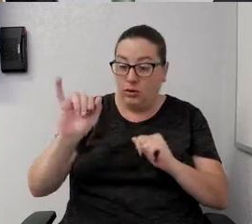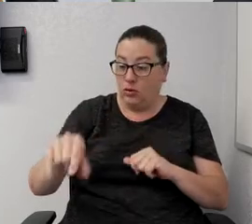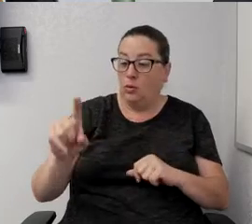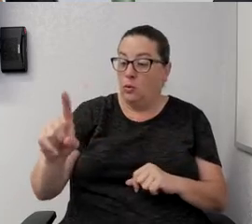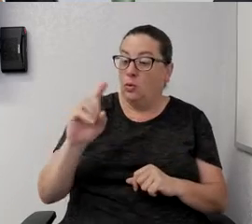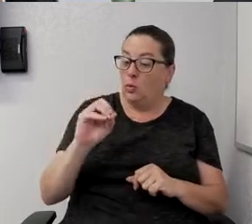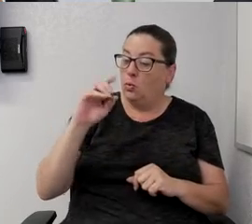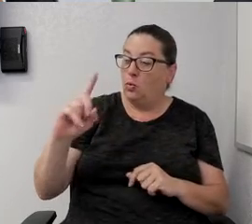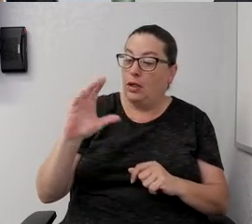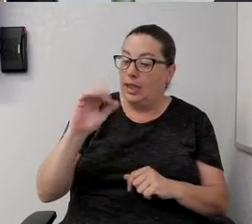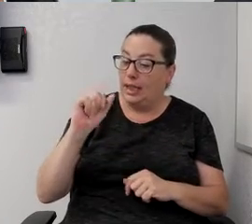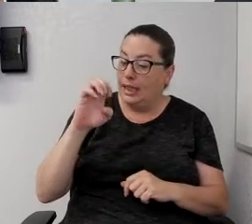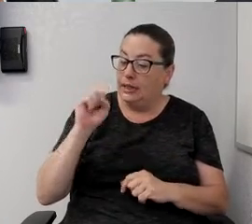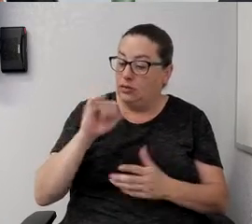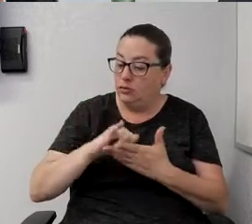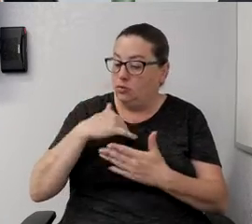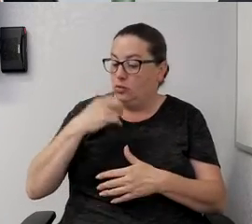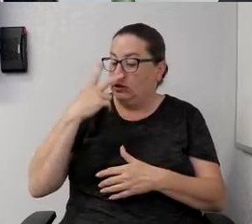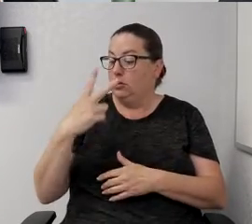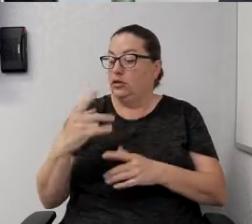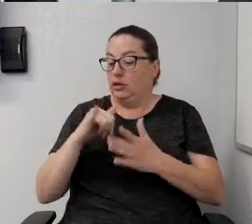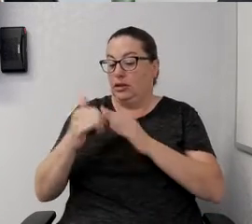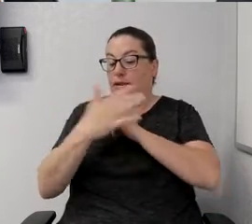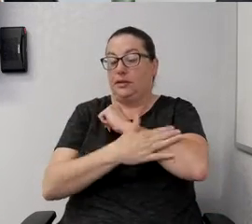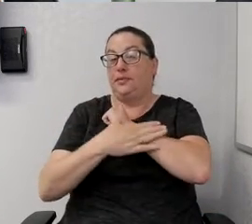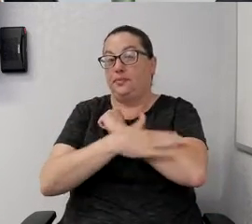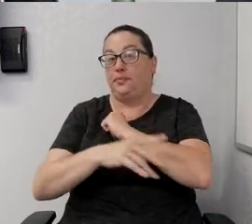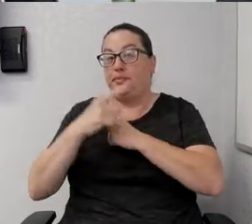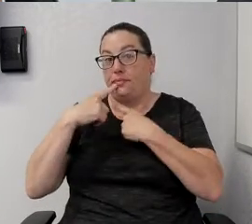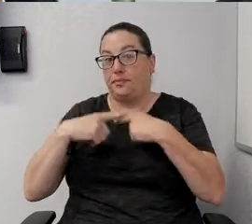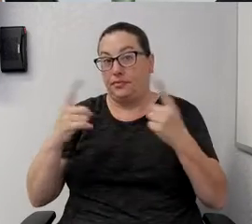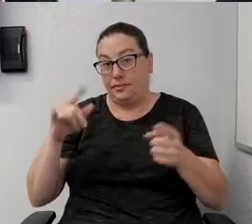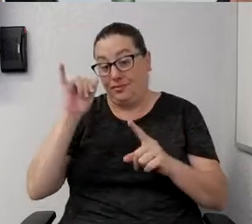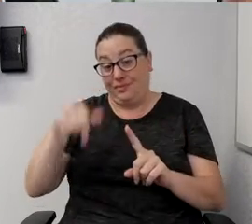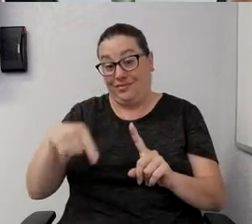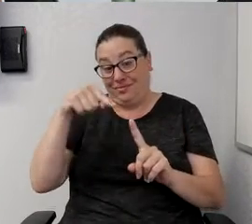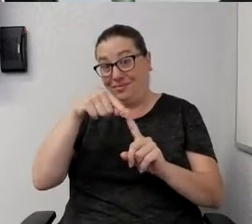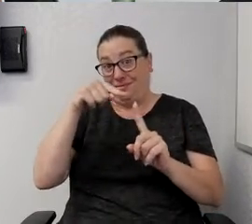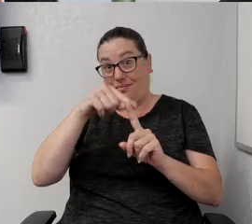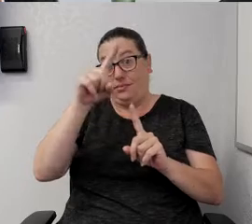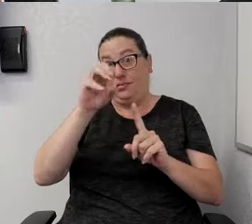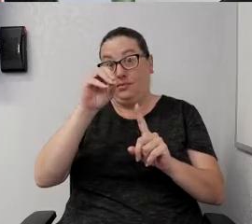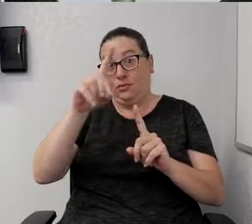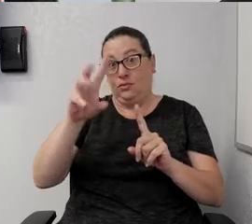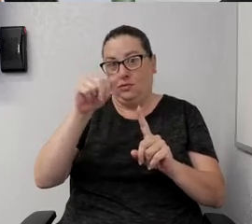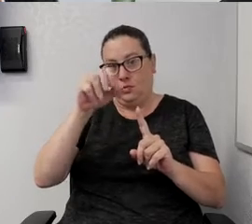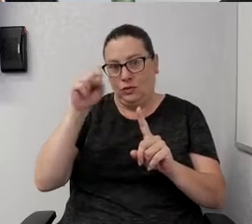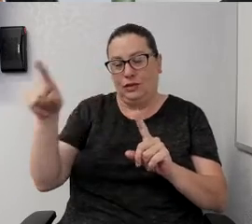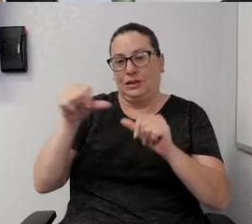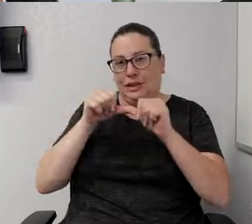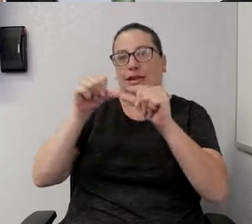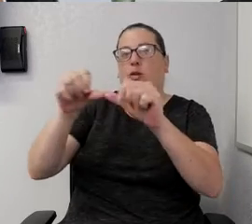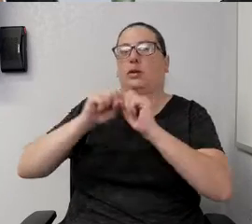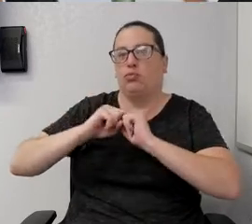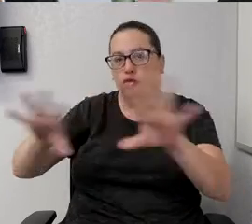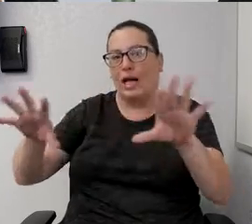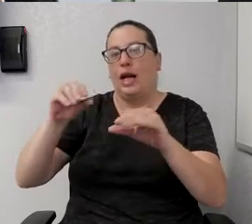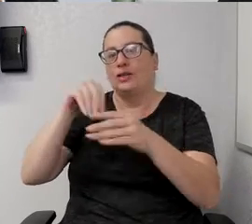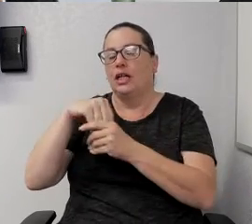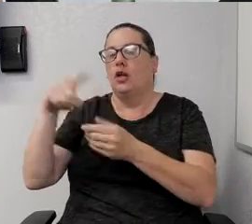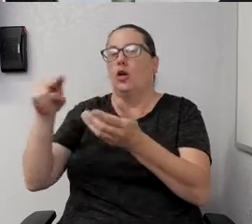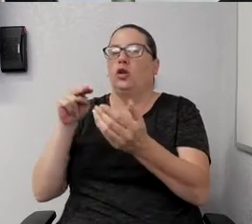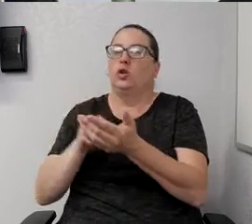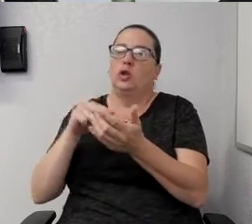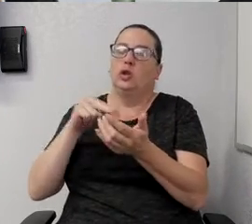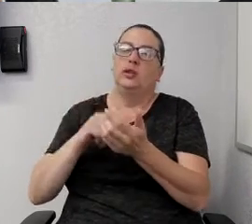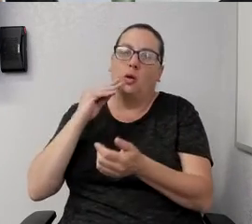days ago that the county announced, that was almost entirely attributable to the continued breakouts we're seeing in nursing homes and